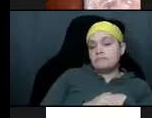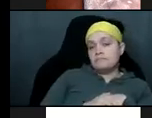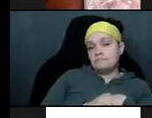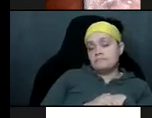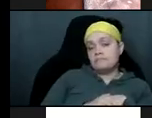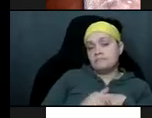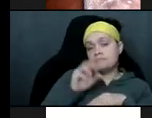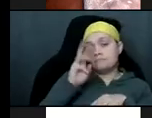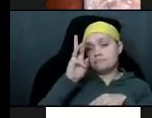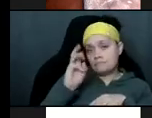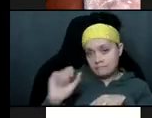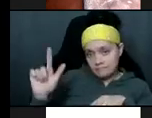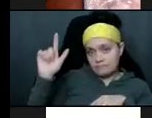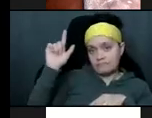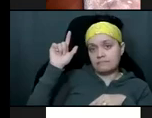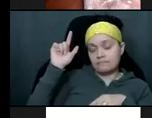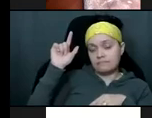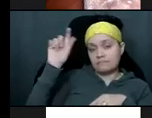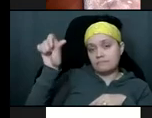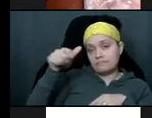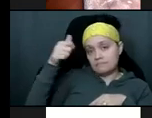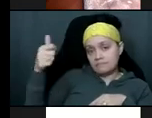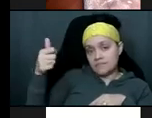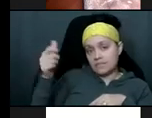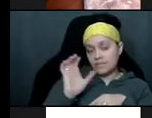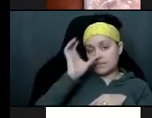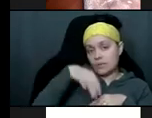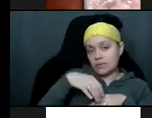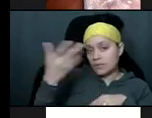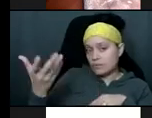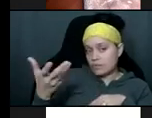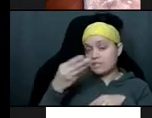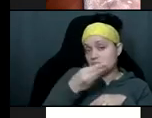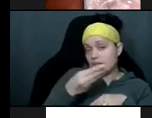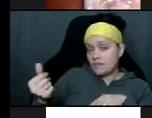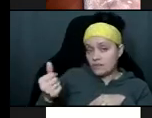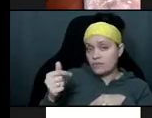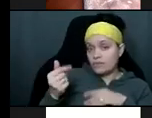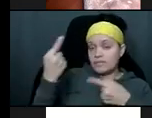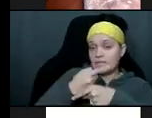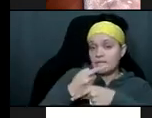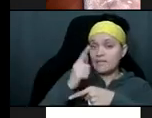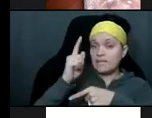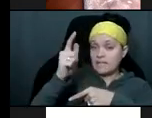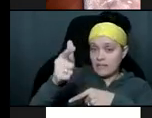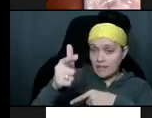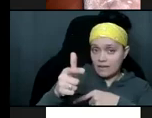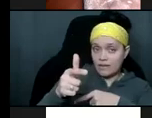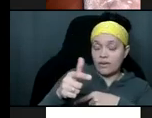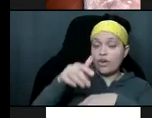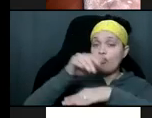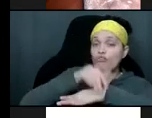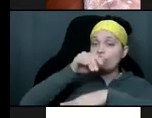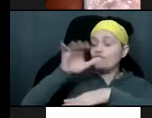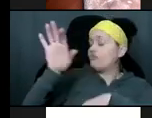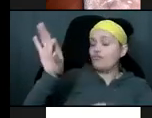Well, another quirky thing is that a few days later, French